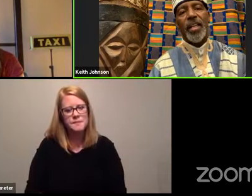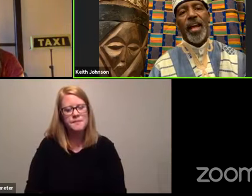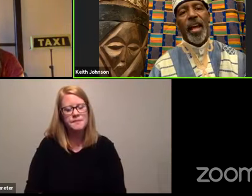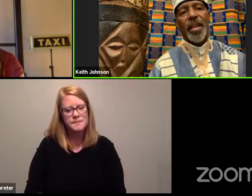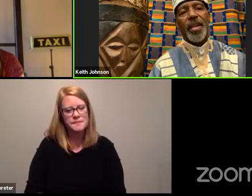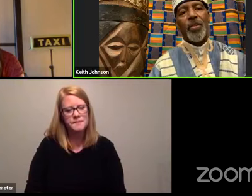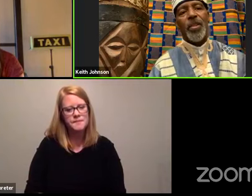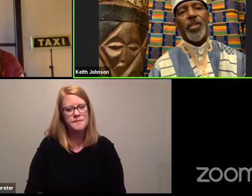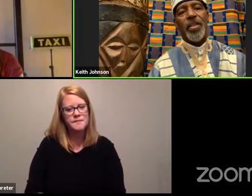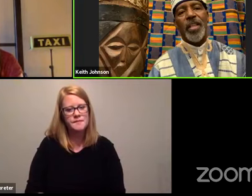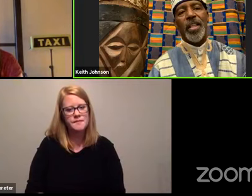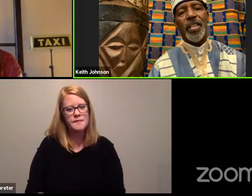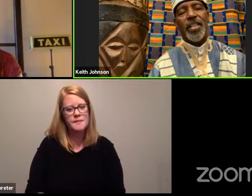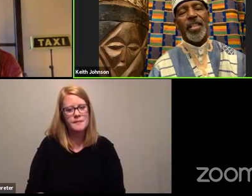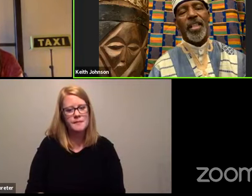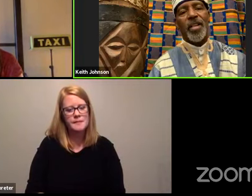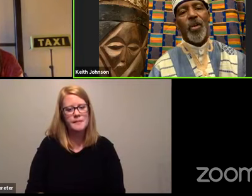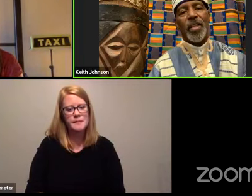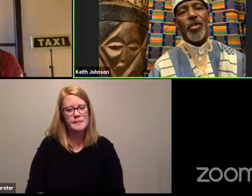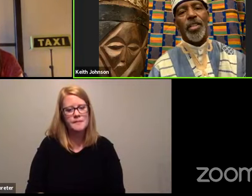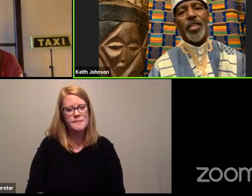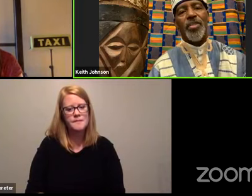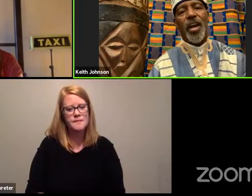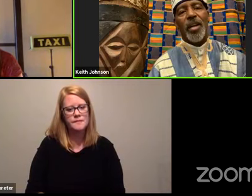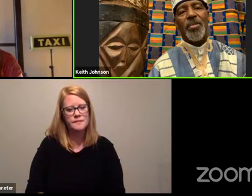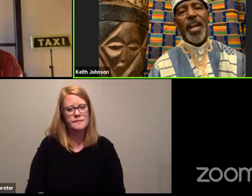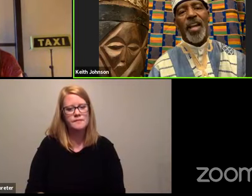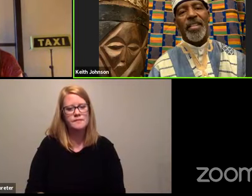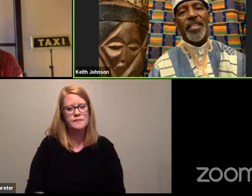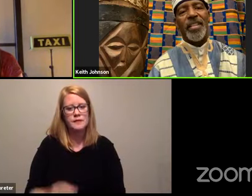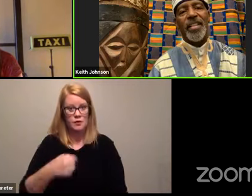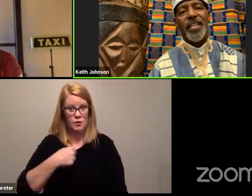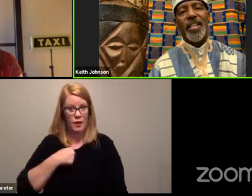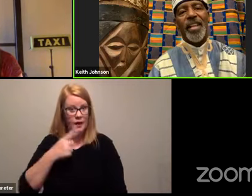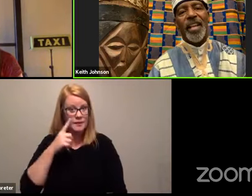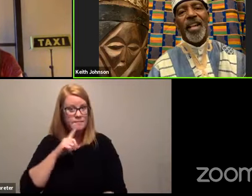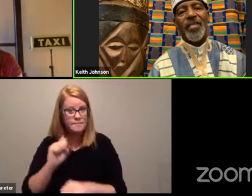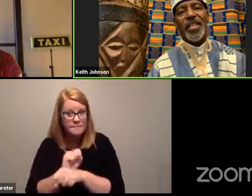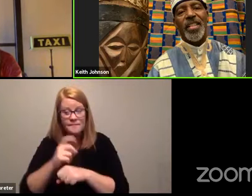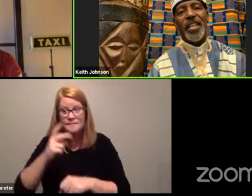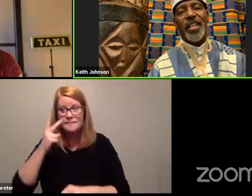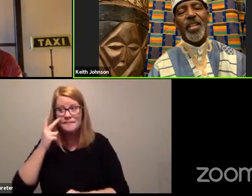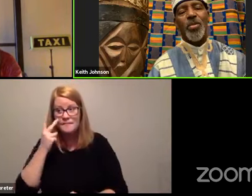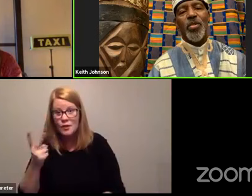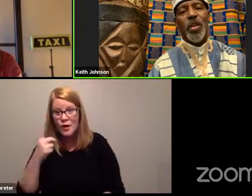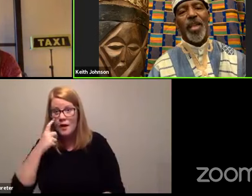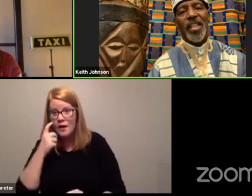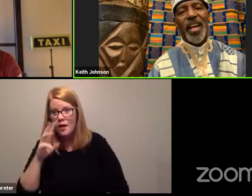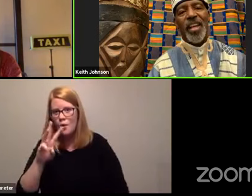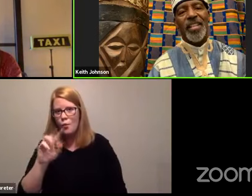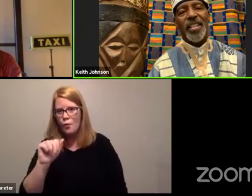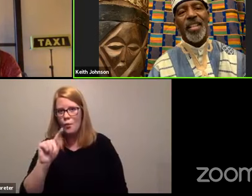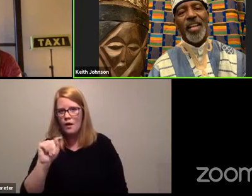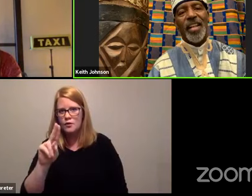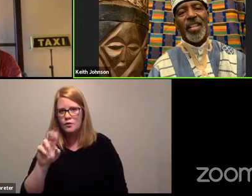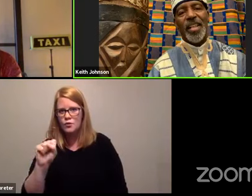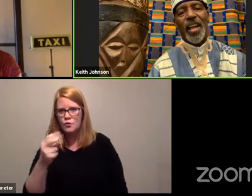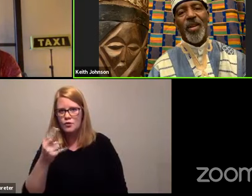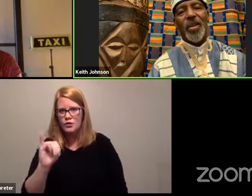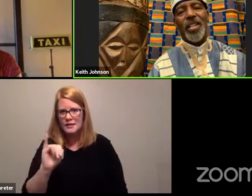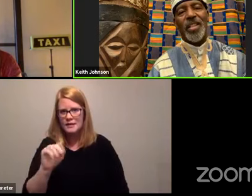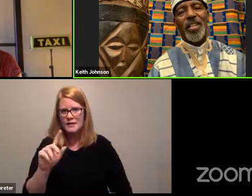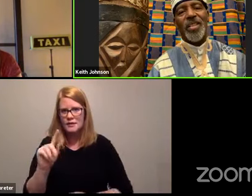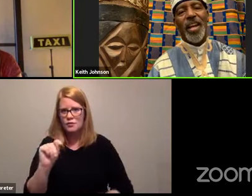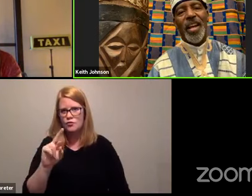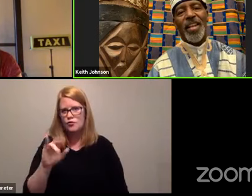actually had an opportunity to see the Watusi tribe dance. And after seeing them drum and dance, I said,